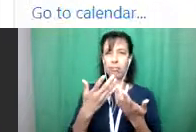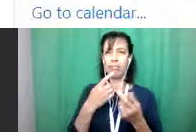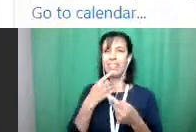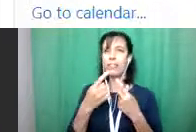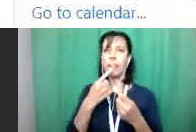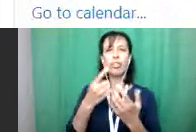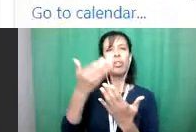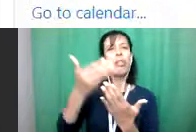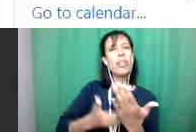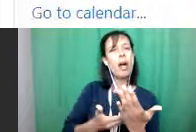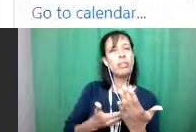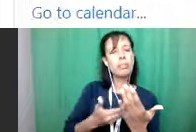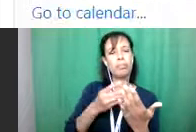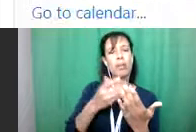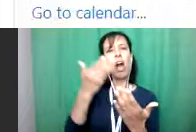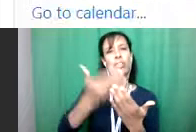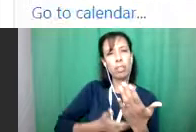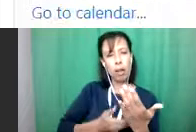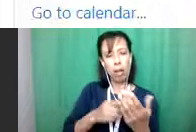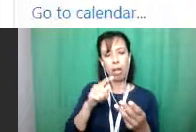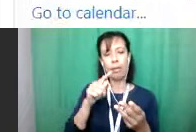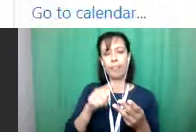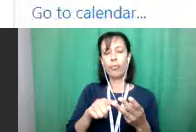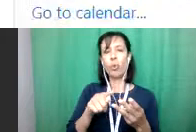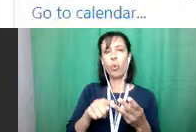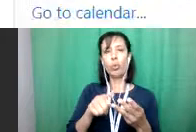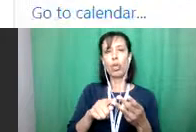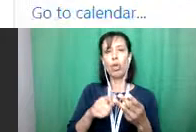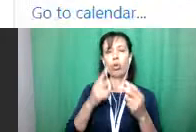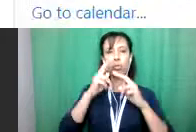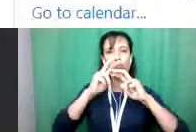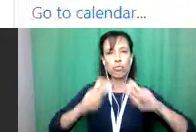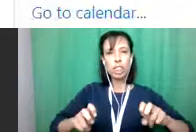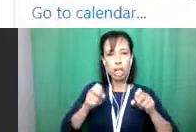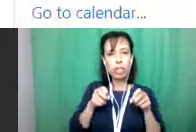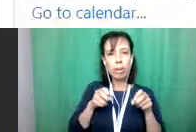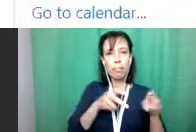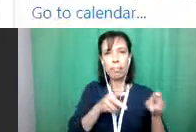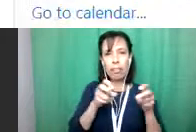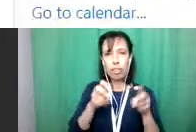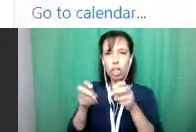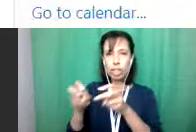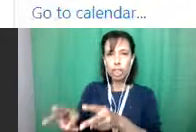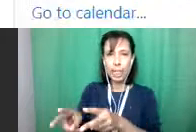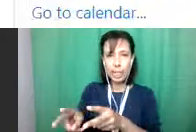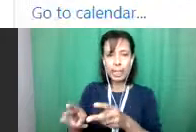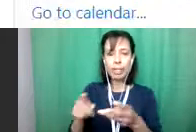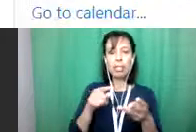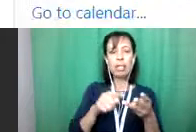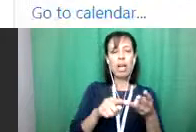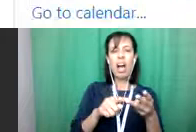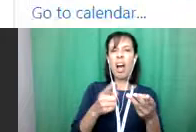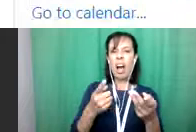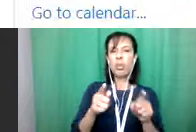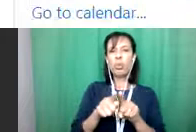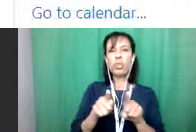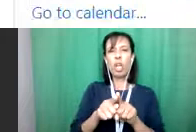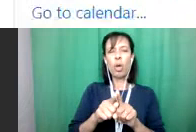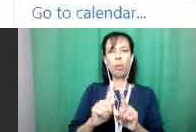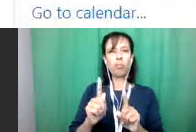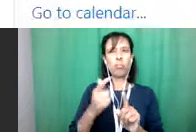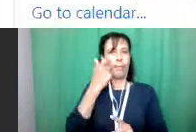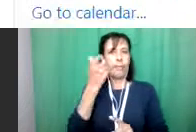what's the methodology, the methods, the research methods that you've used to investigate the question, and what did you find out? And you present all of